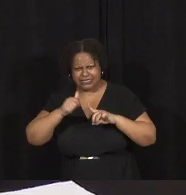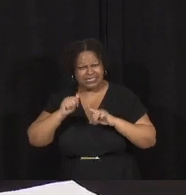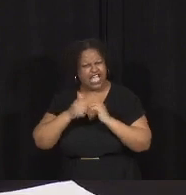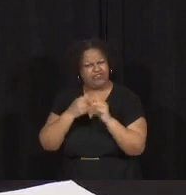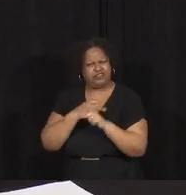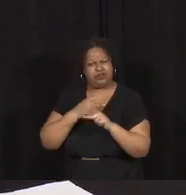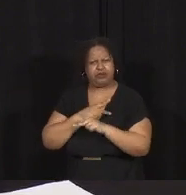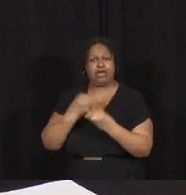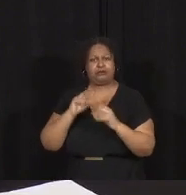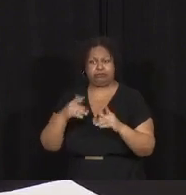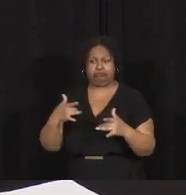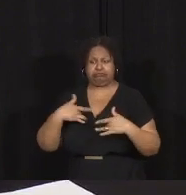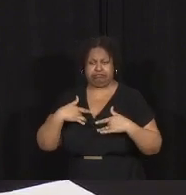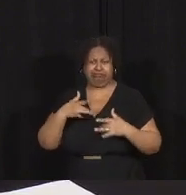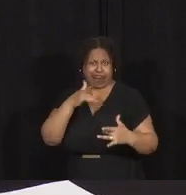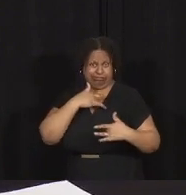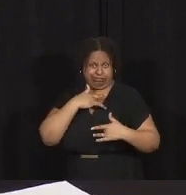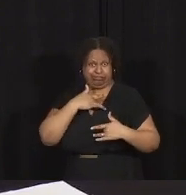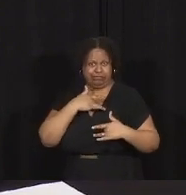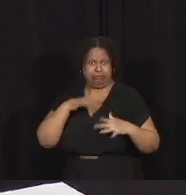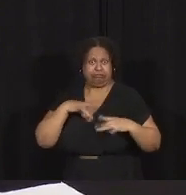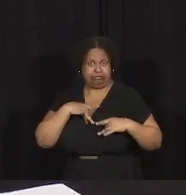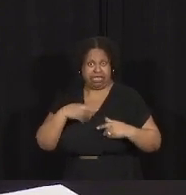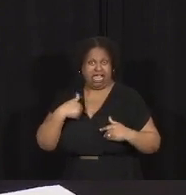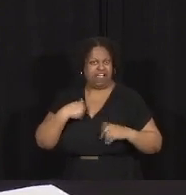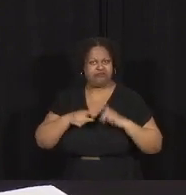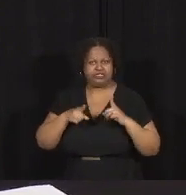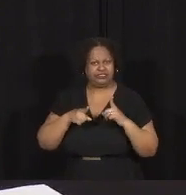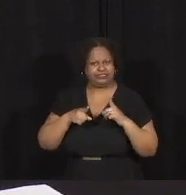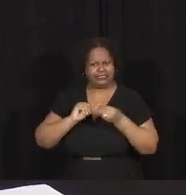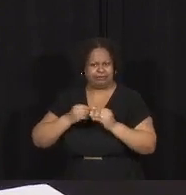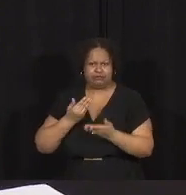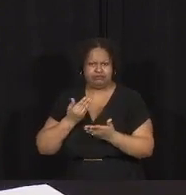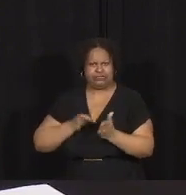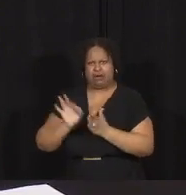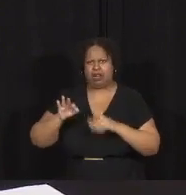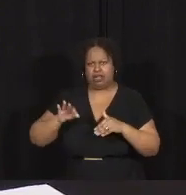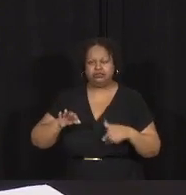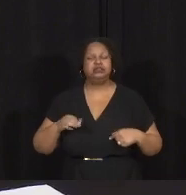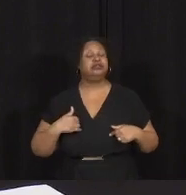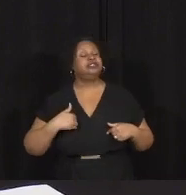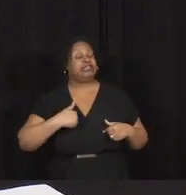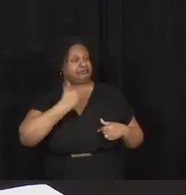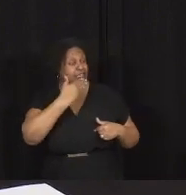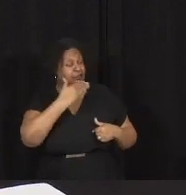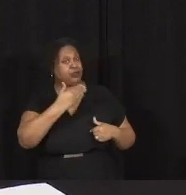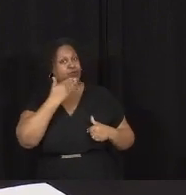that actually work on that basis, that, if you like, they make assumptions